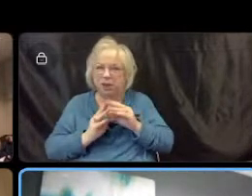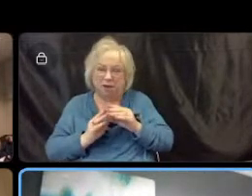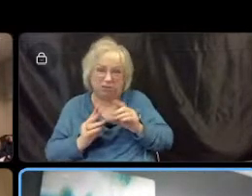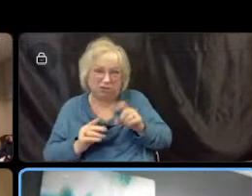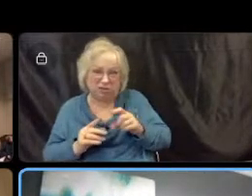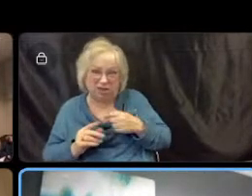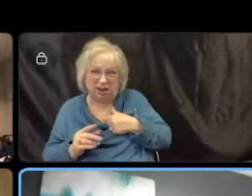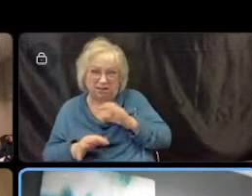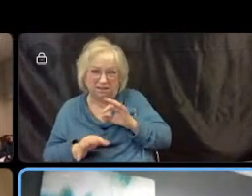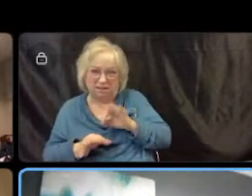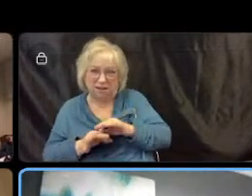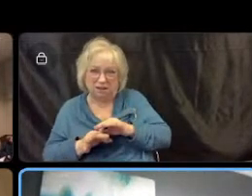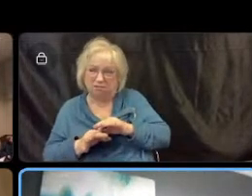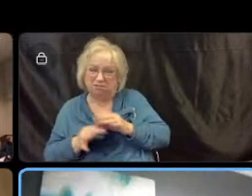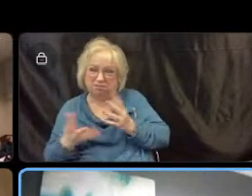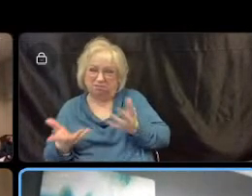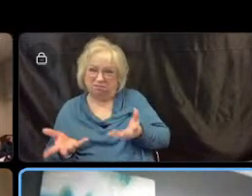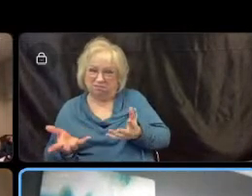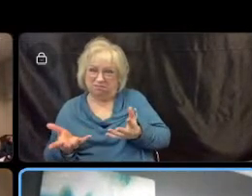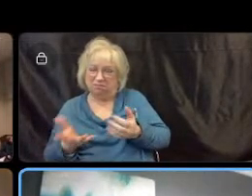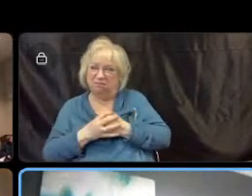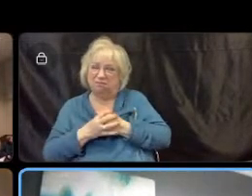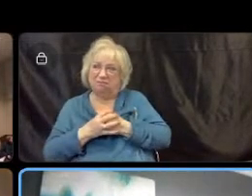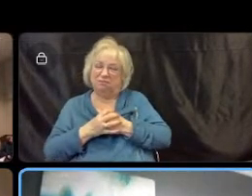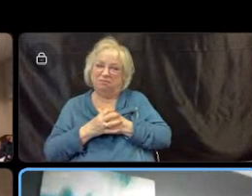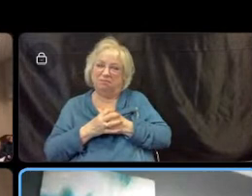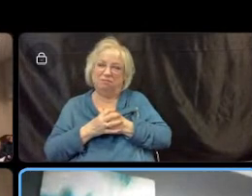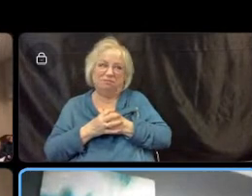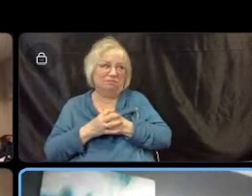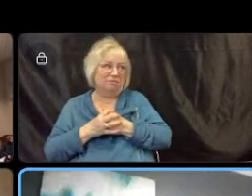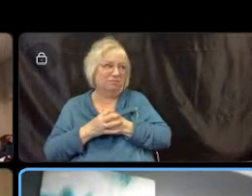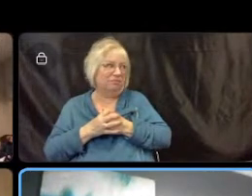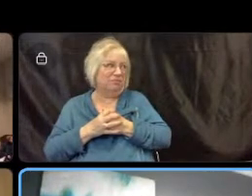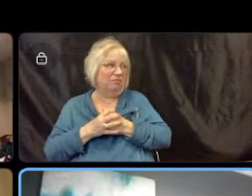should I be voting on the minutes?